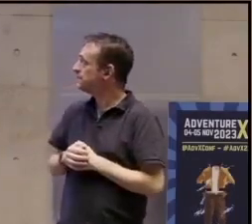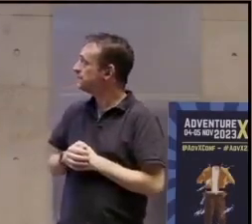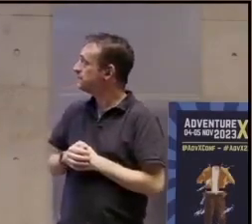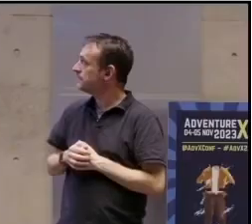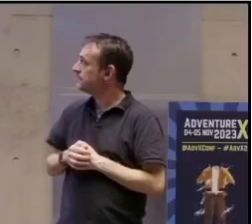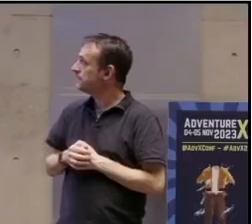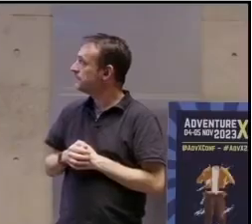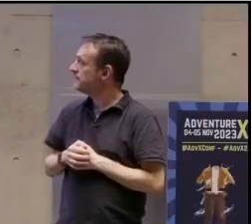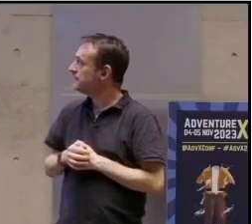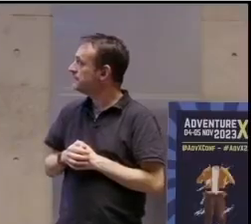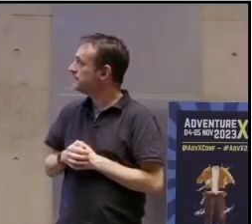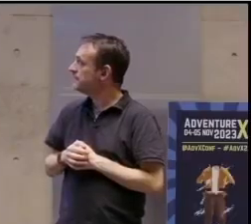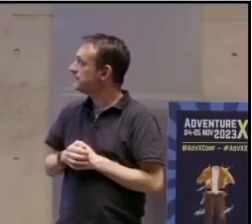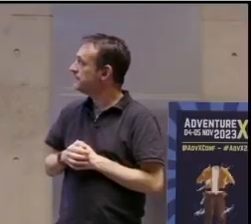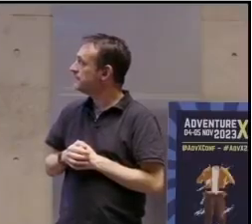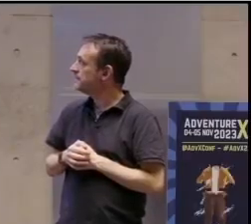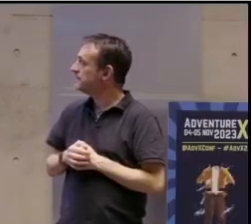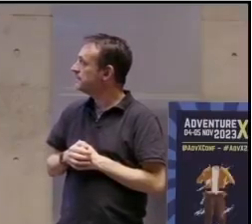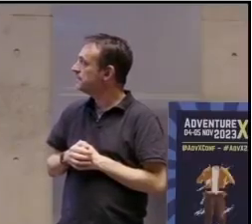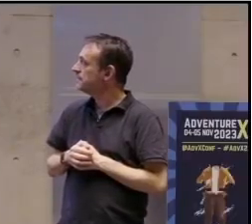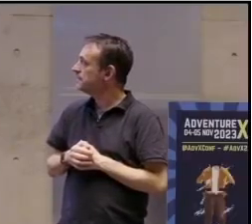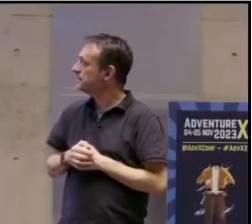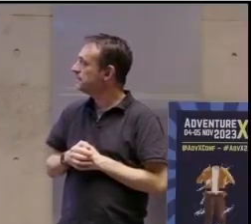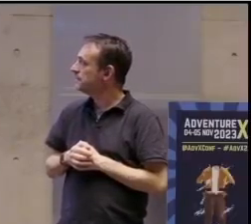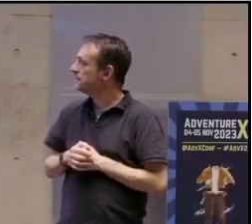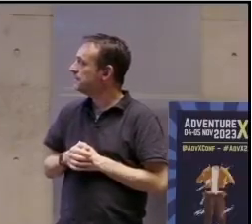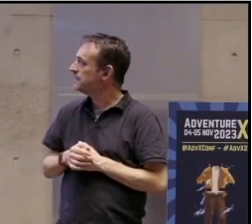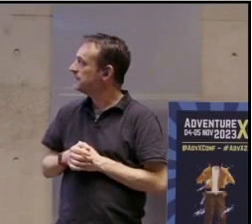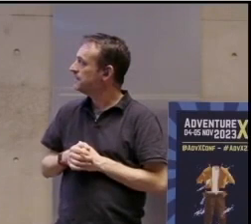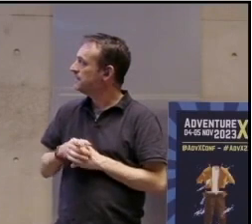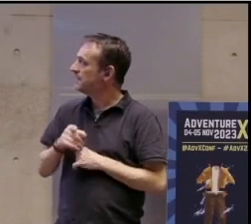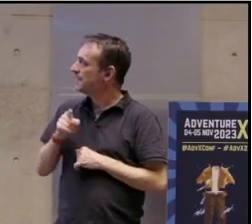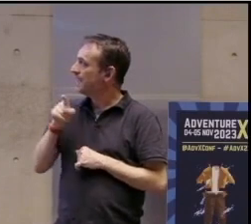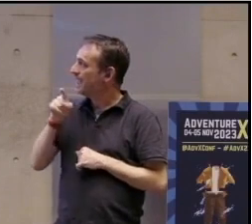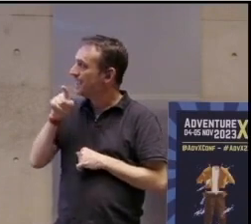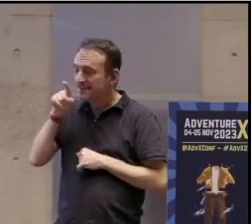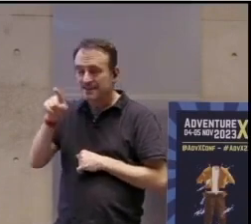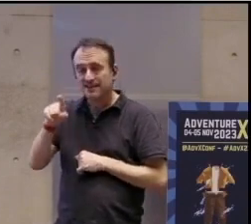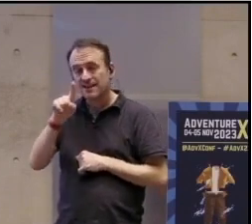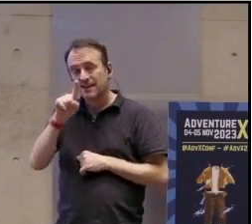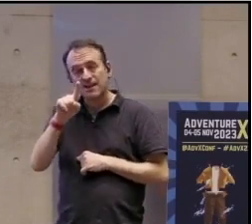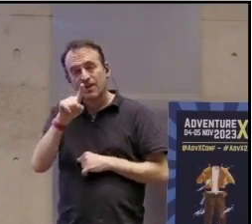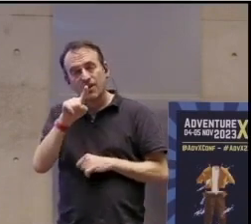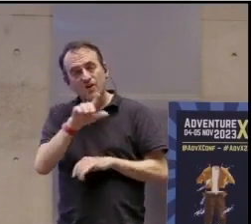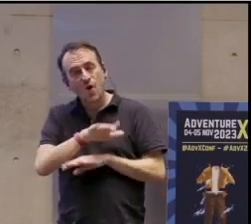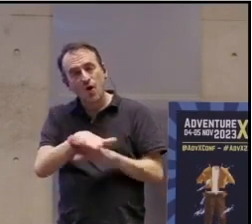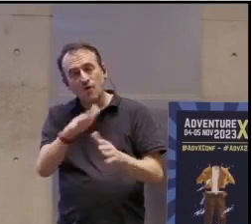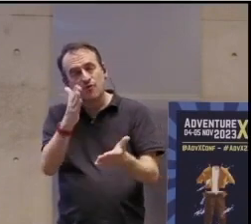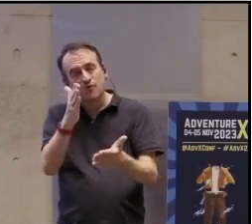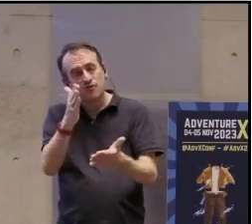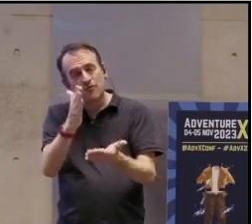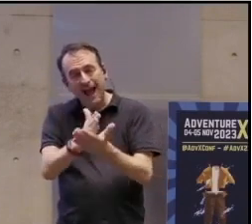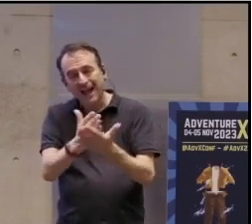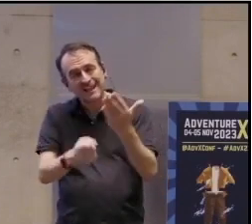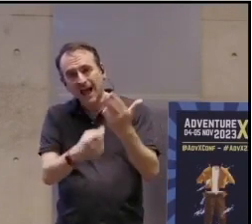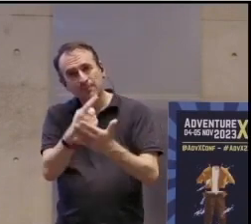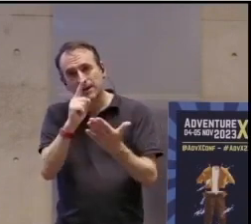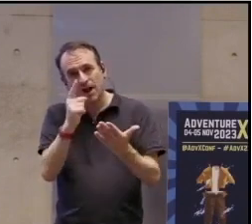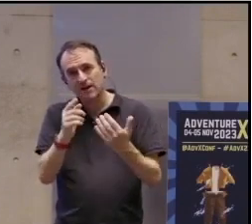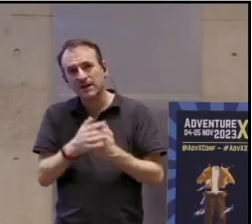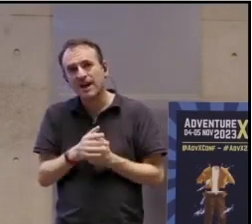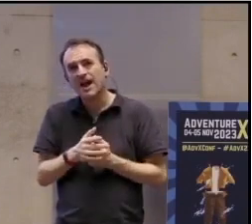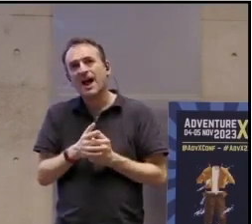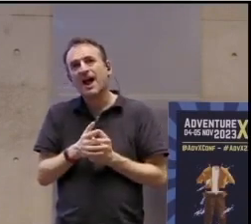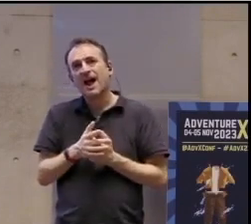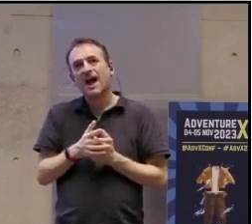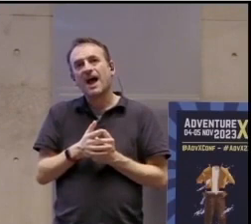of course, but so it can't really have been a historically accurate fact. And in this case, no harm done. If